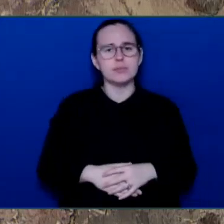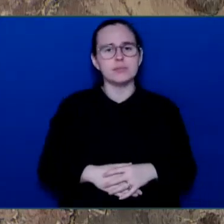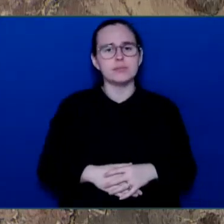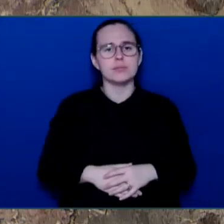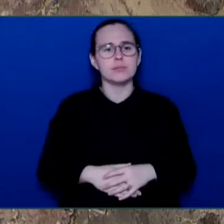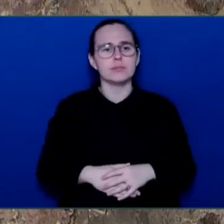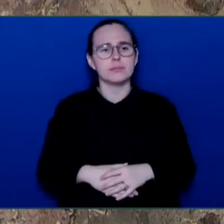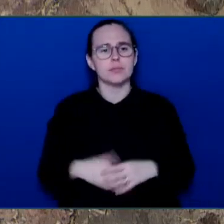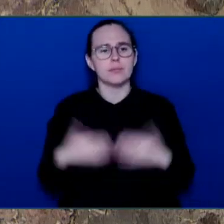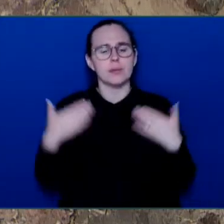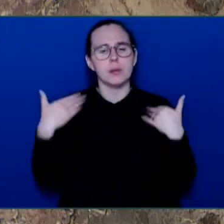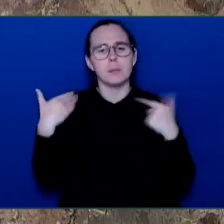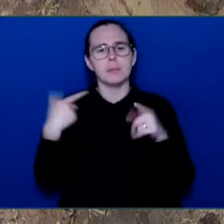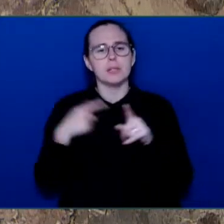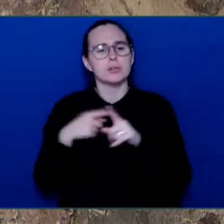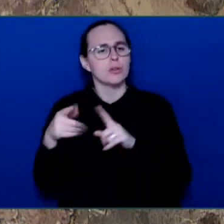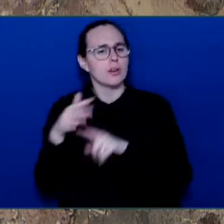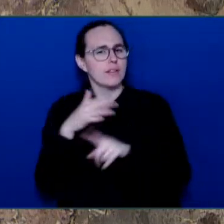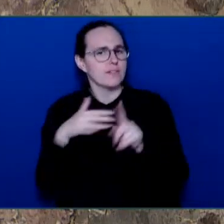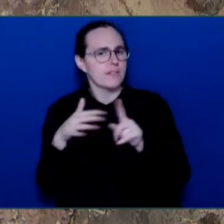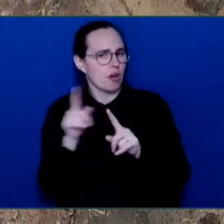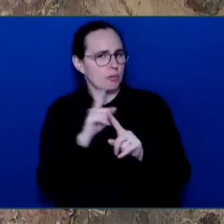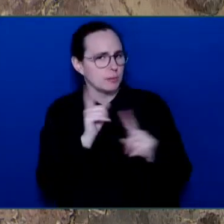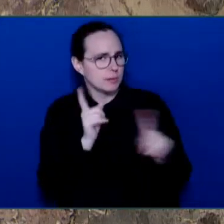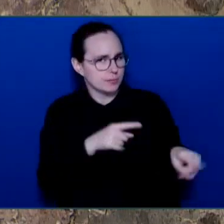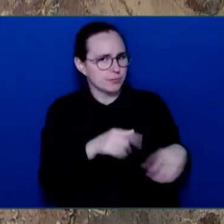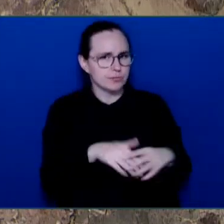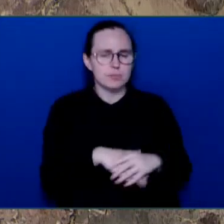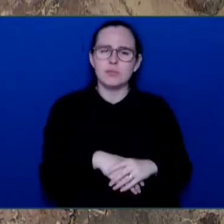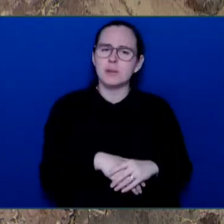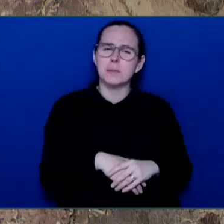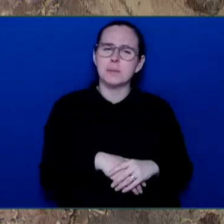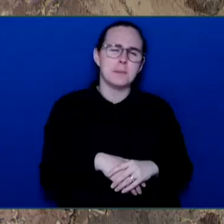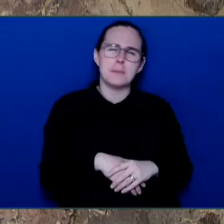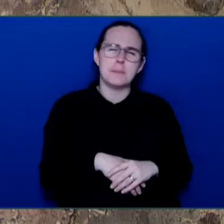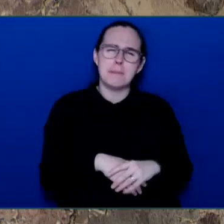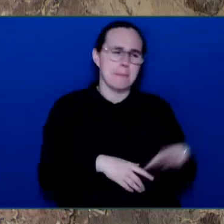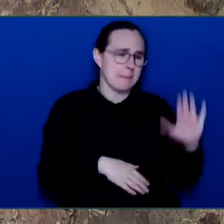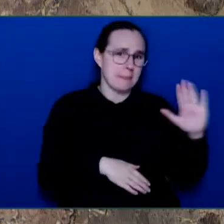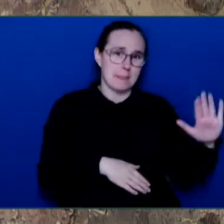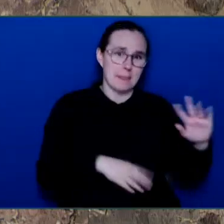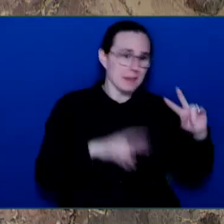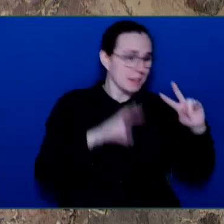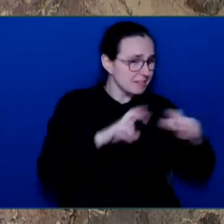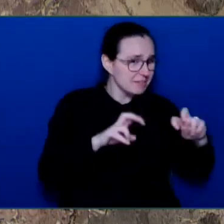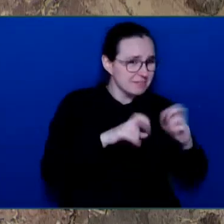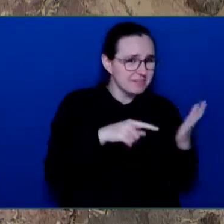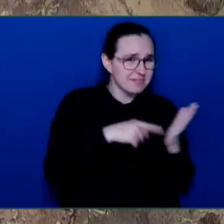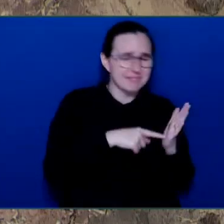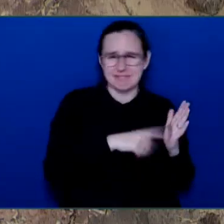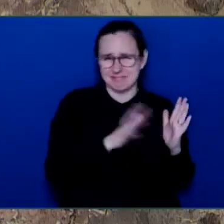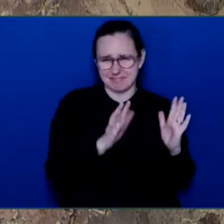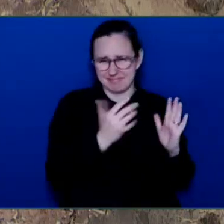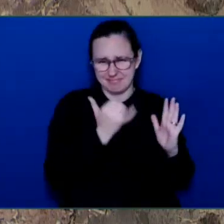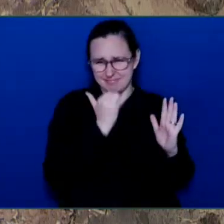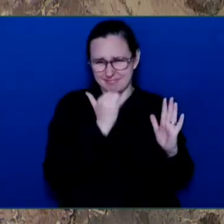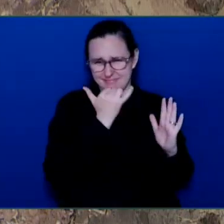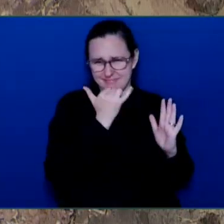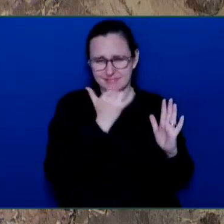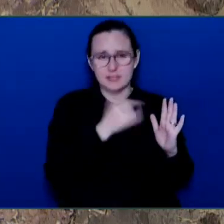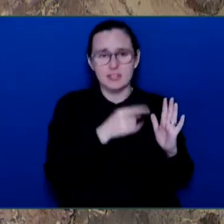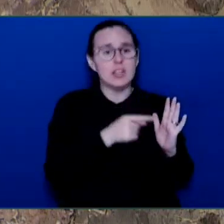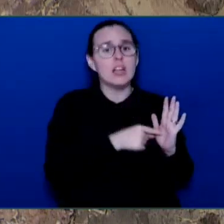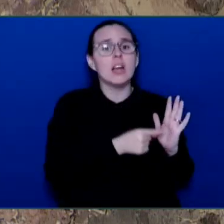the analysis is simply wrong, because the analysis assumes that there was no climate action in